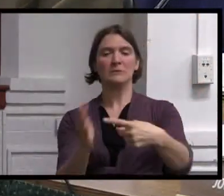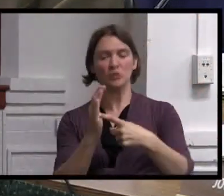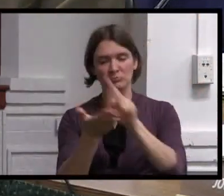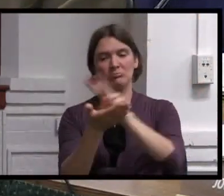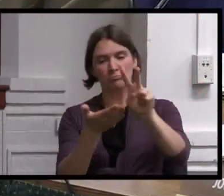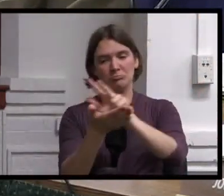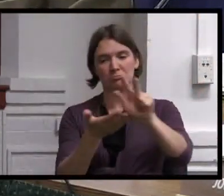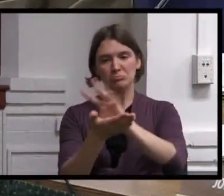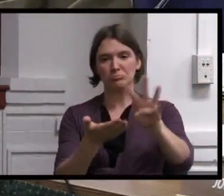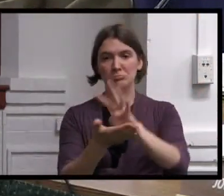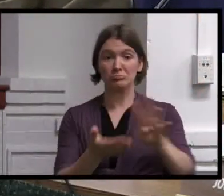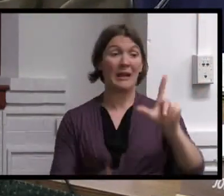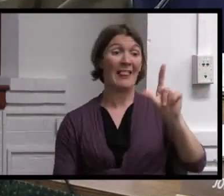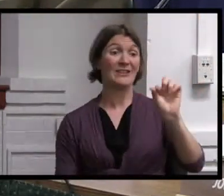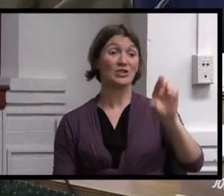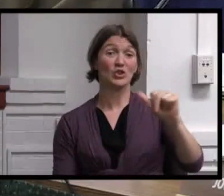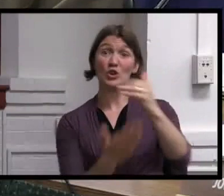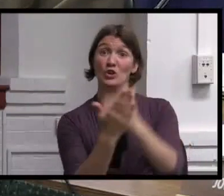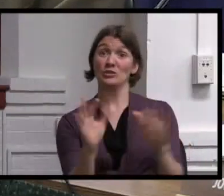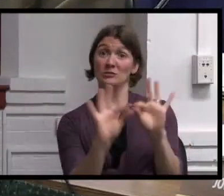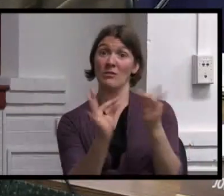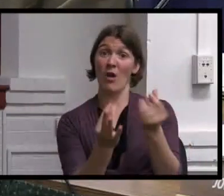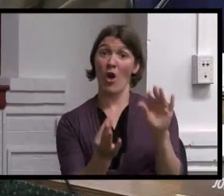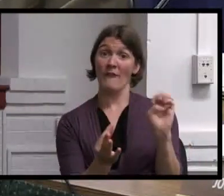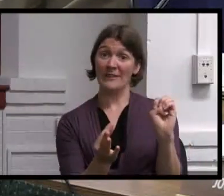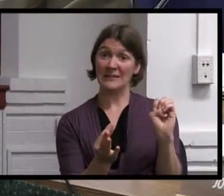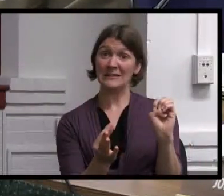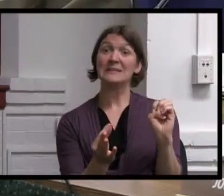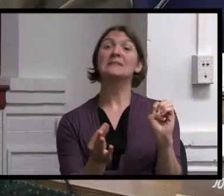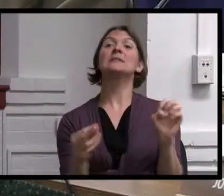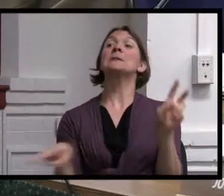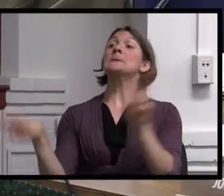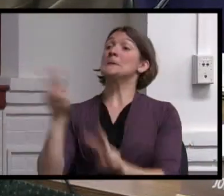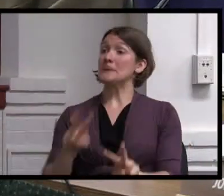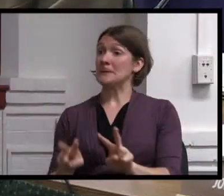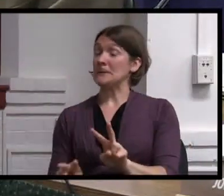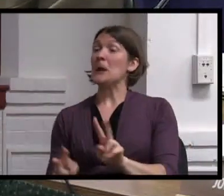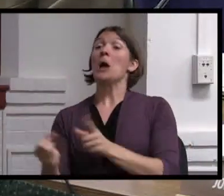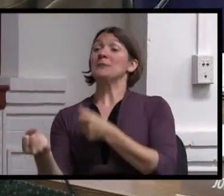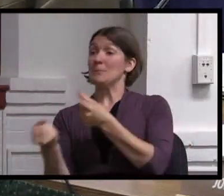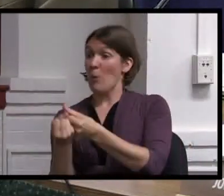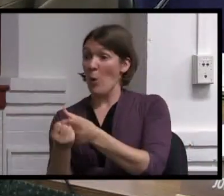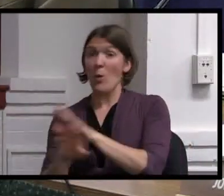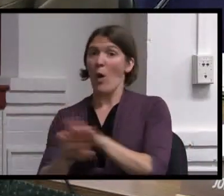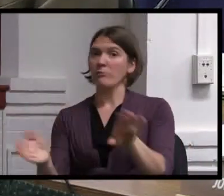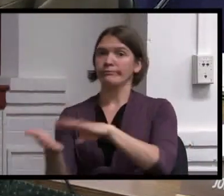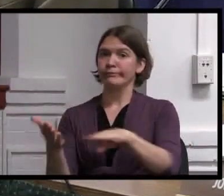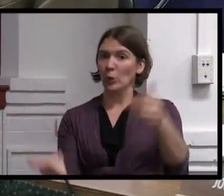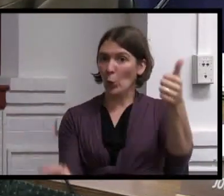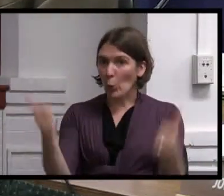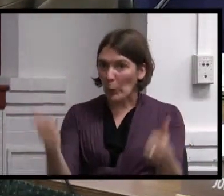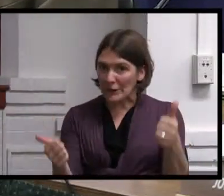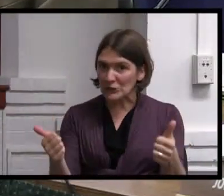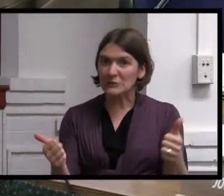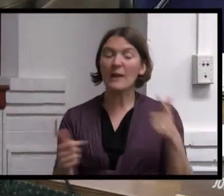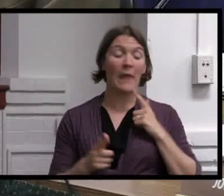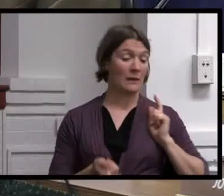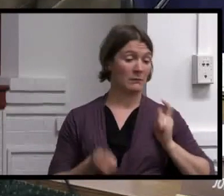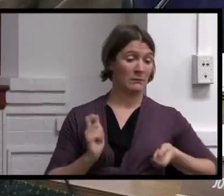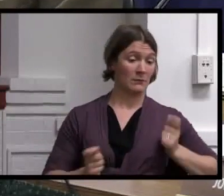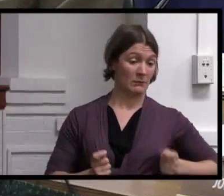at. The listers make a final decision as to whether to uphold the decision of the assessor's office or whether to make an